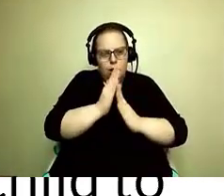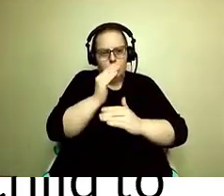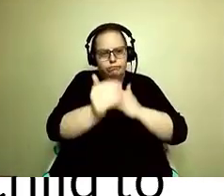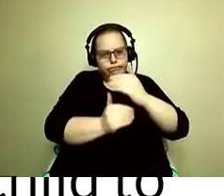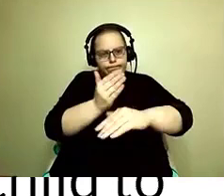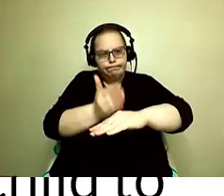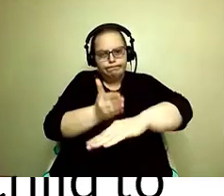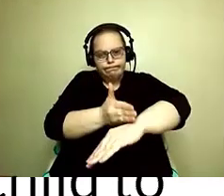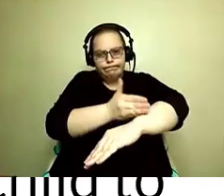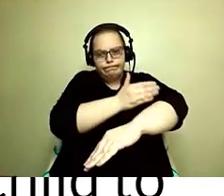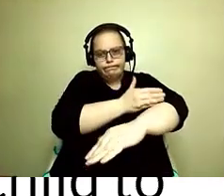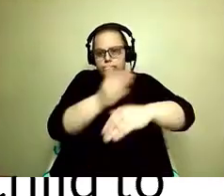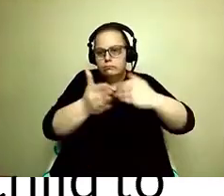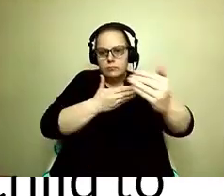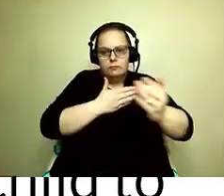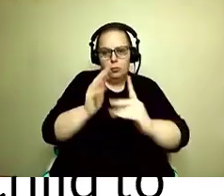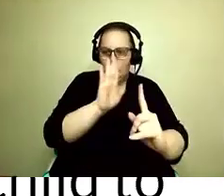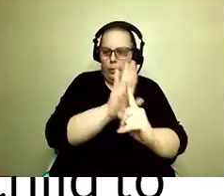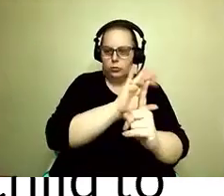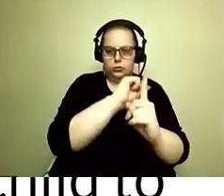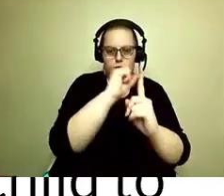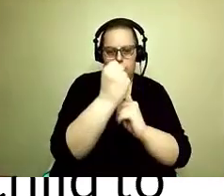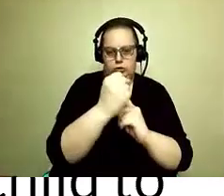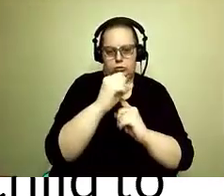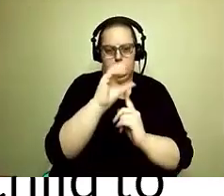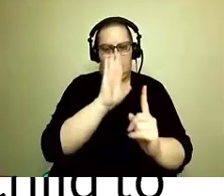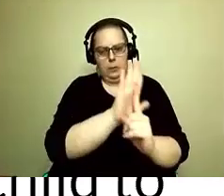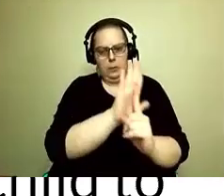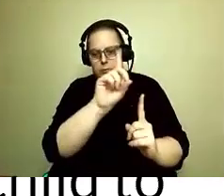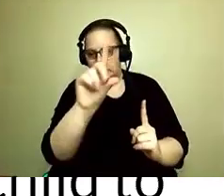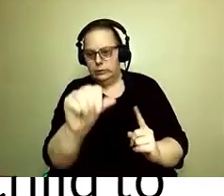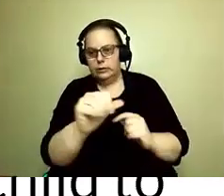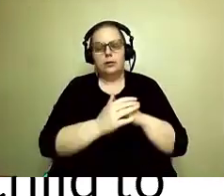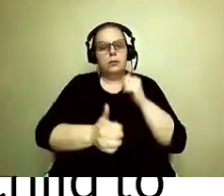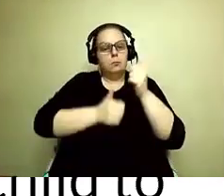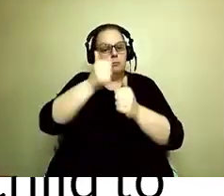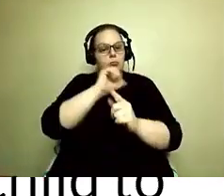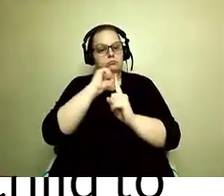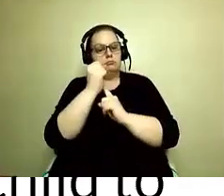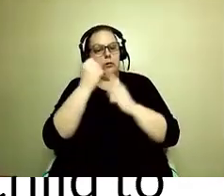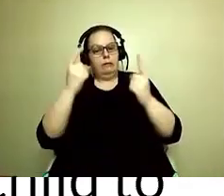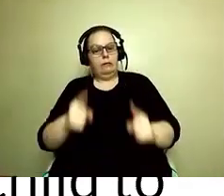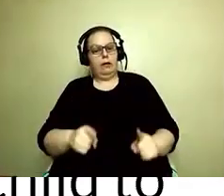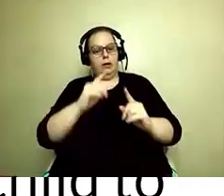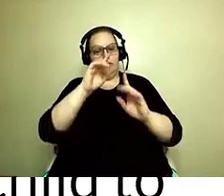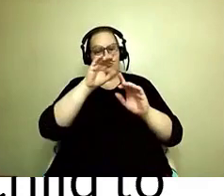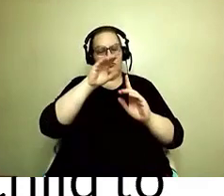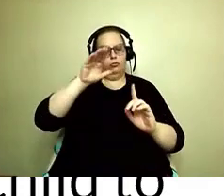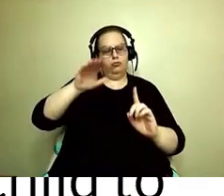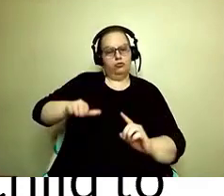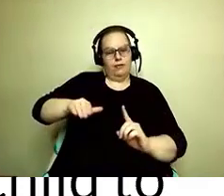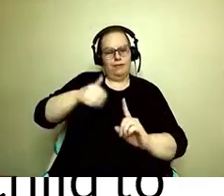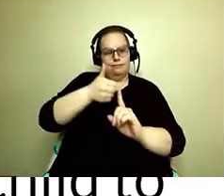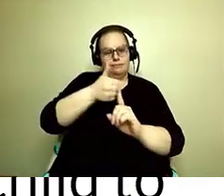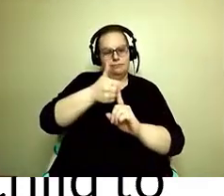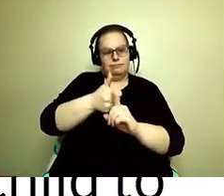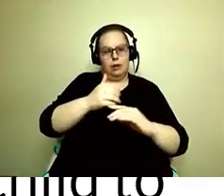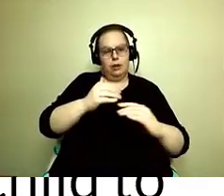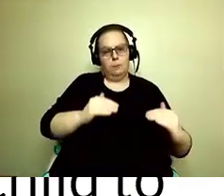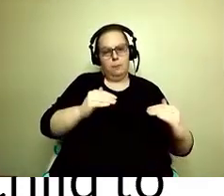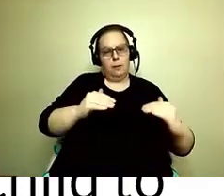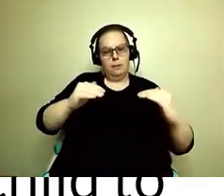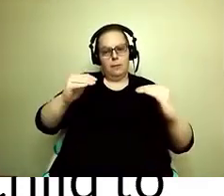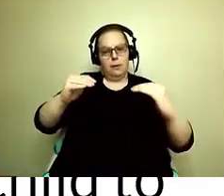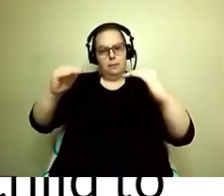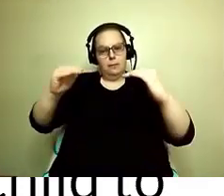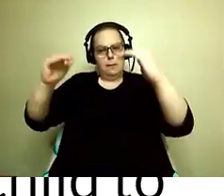the child's circumstances. So for most cases, this means the child advancing from grade to grade.